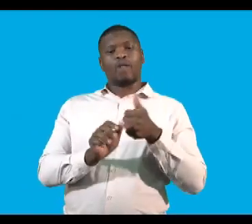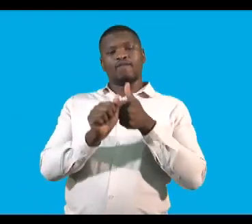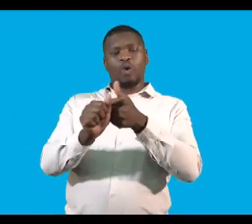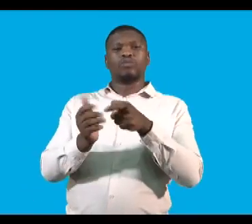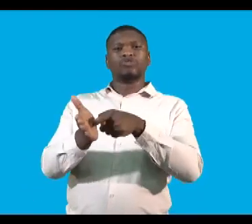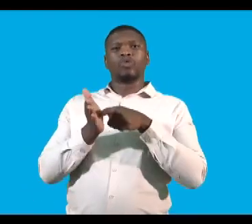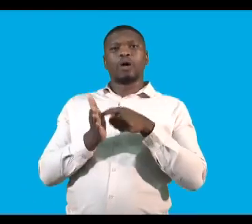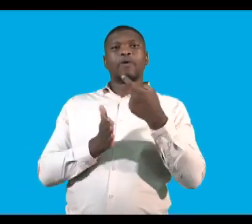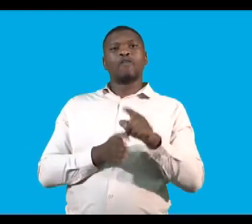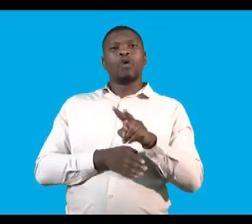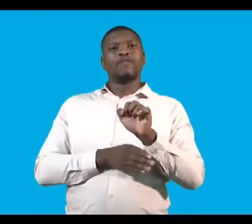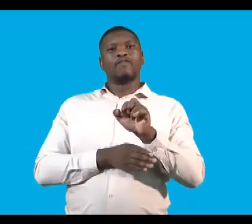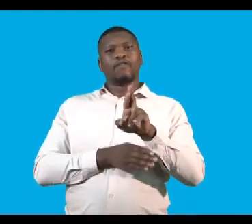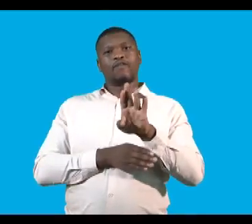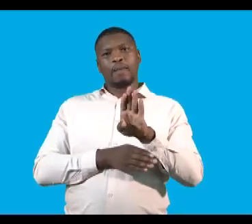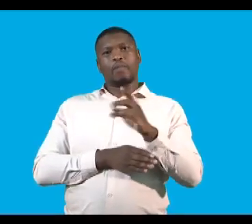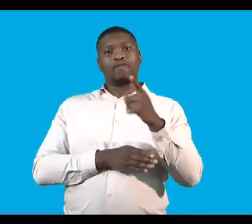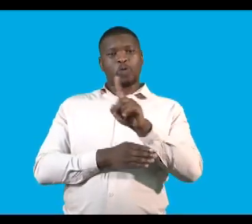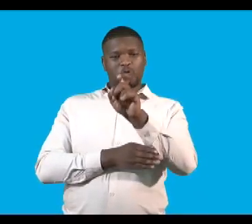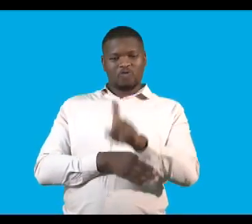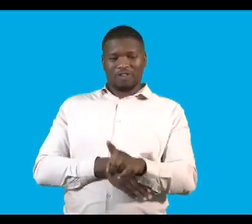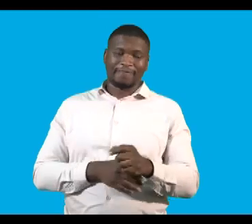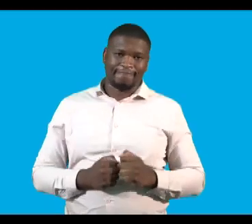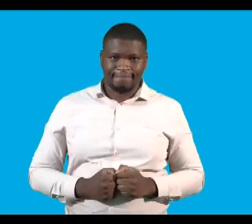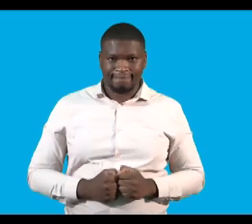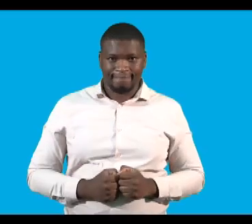following the requirements of the verbs of questioning.